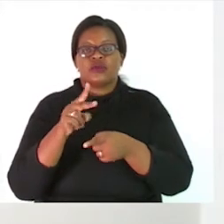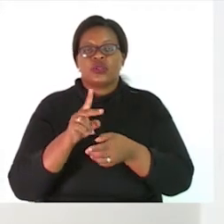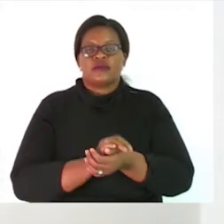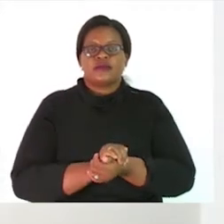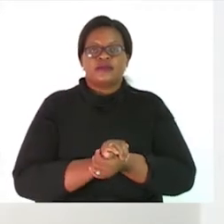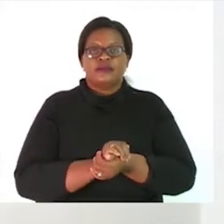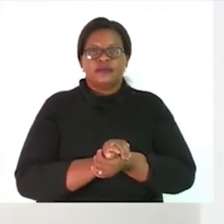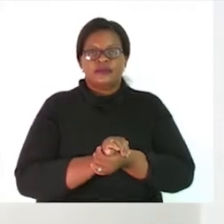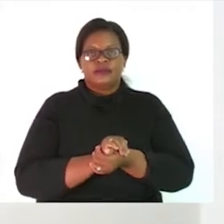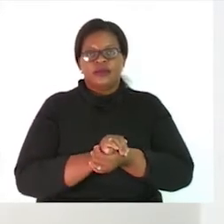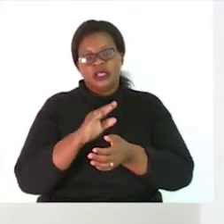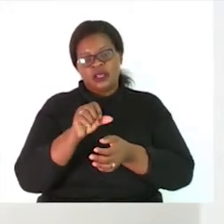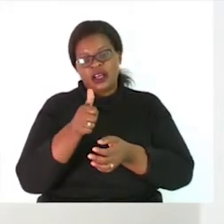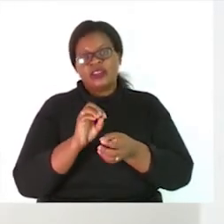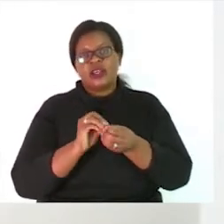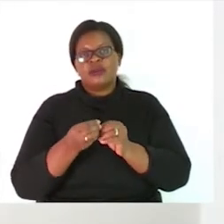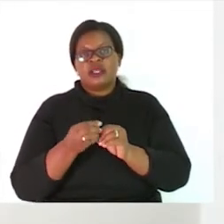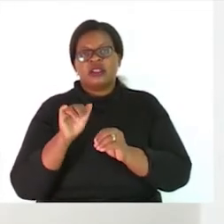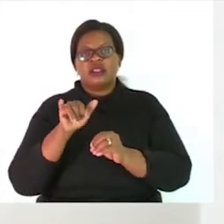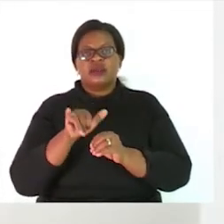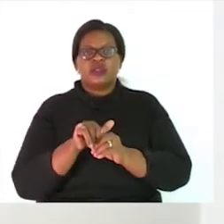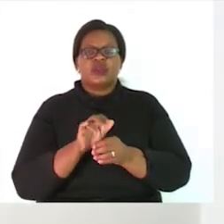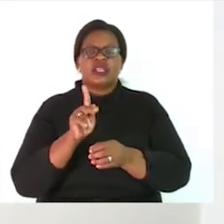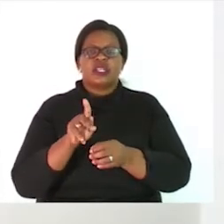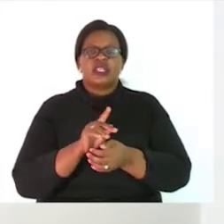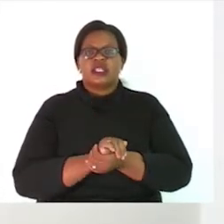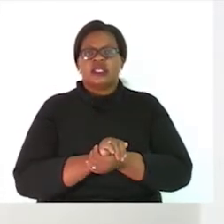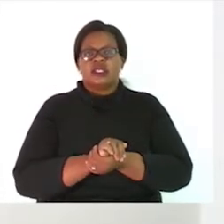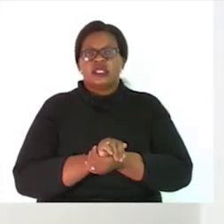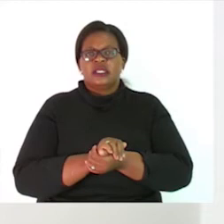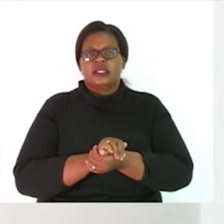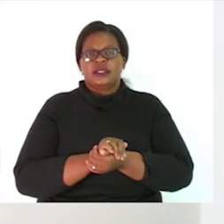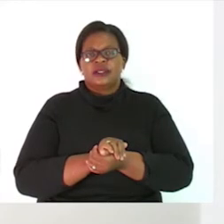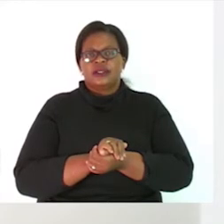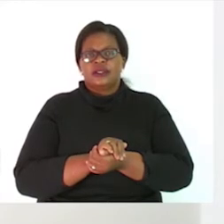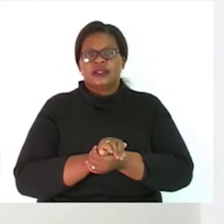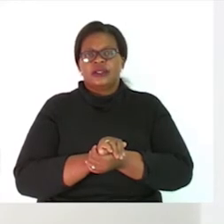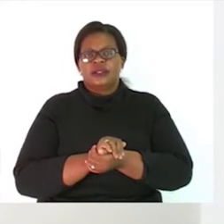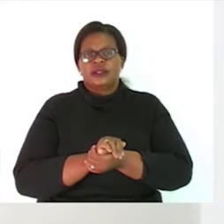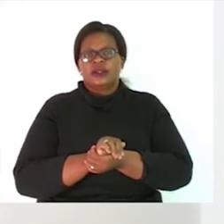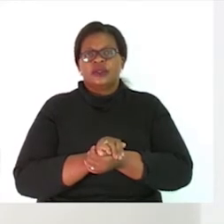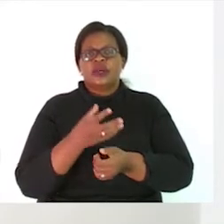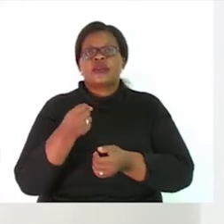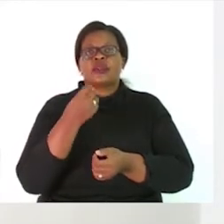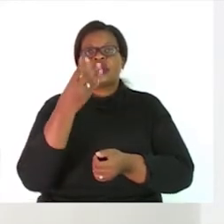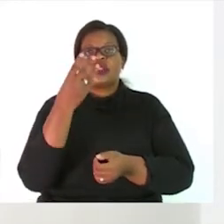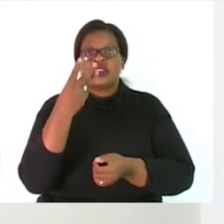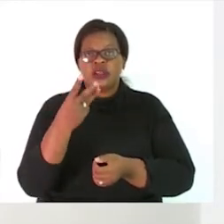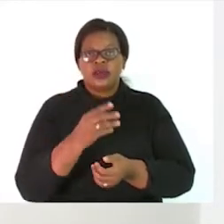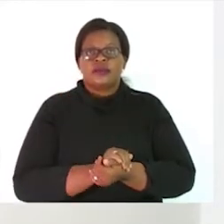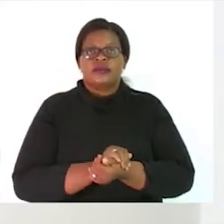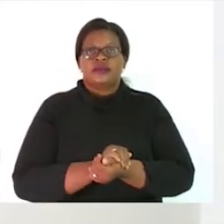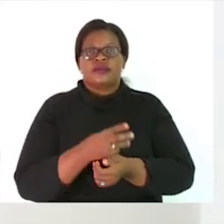12. Any other numbers that can divide into 12 without leaving a remainder? 3. He says